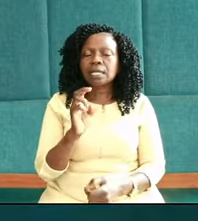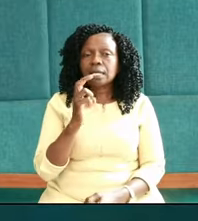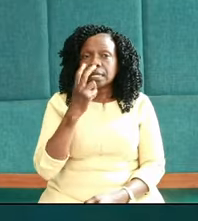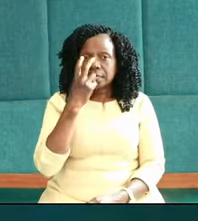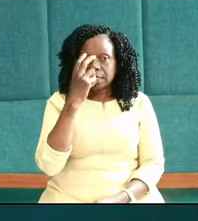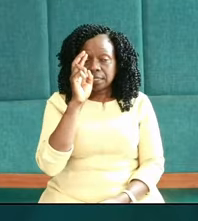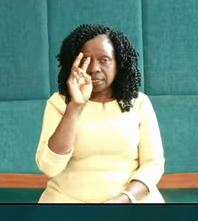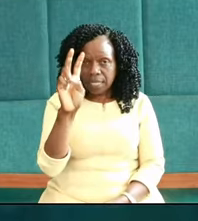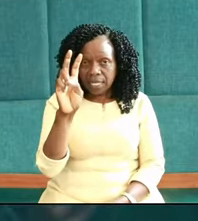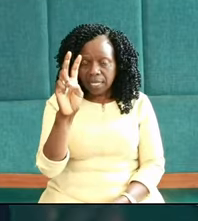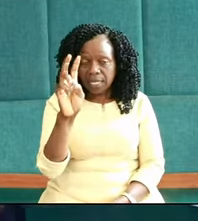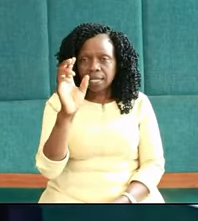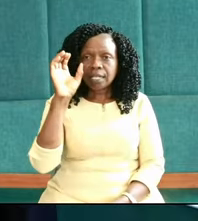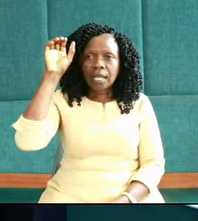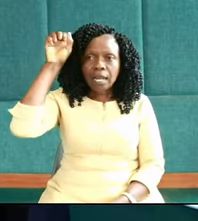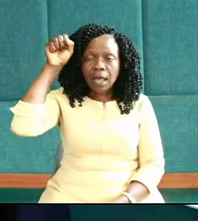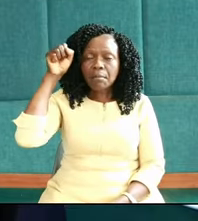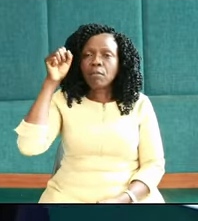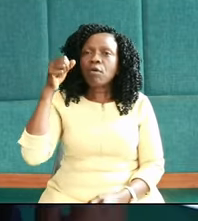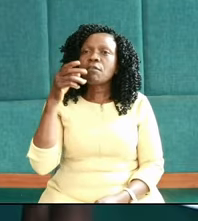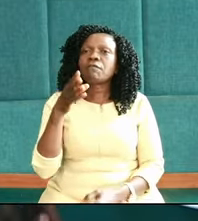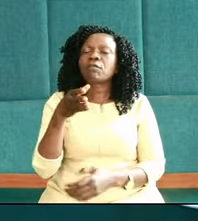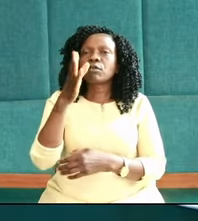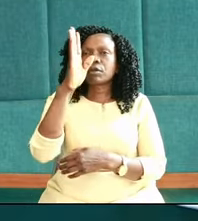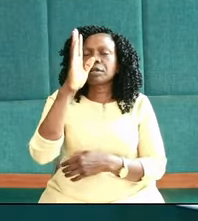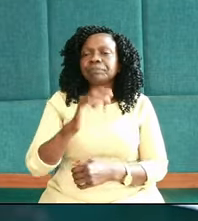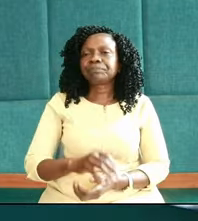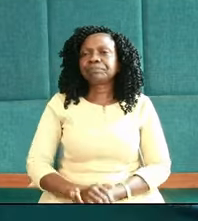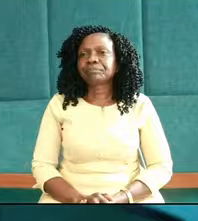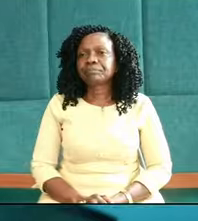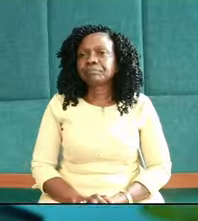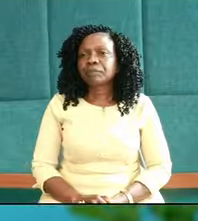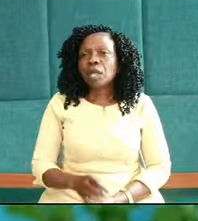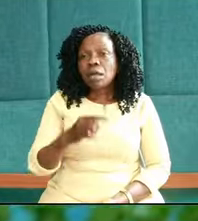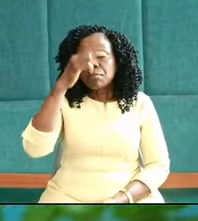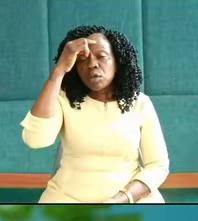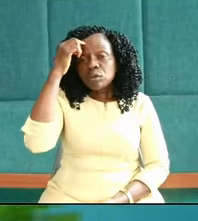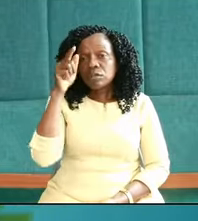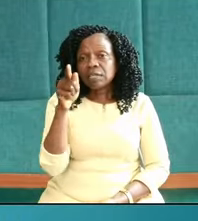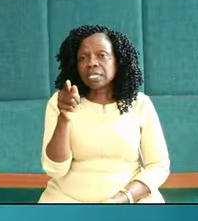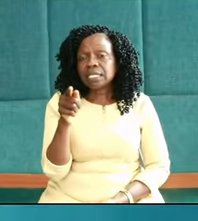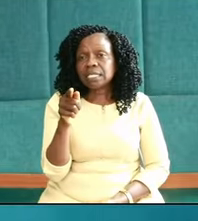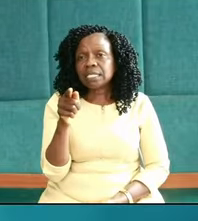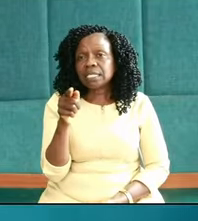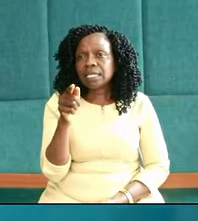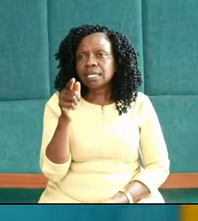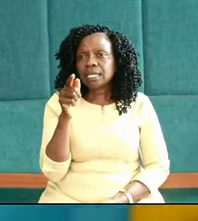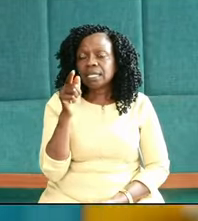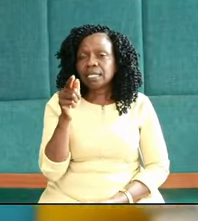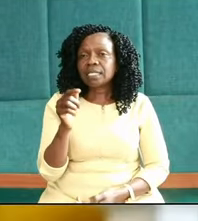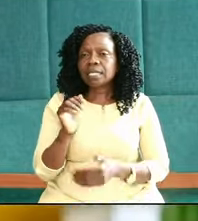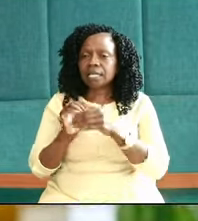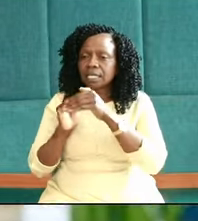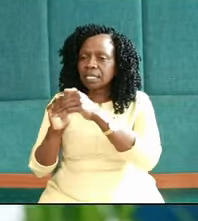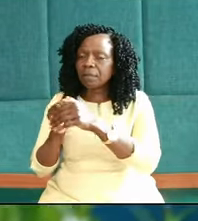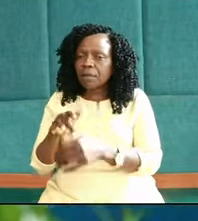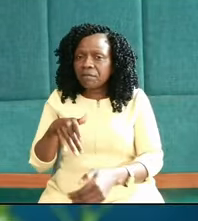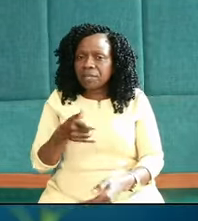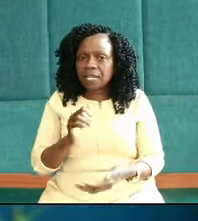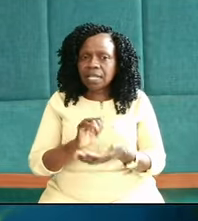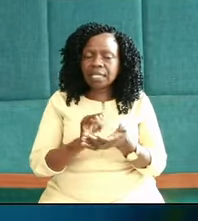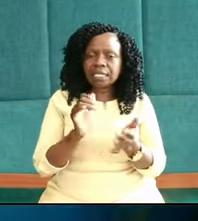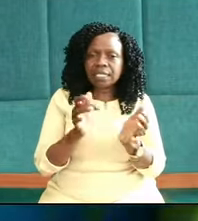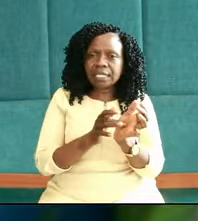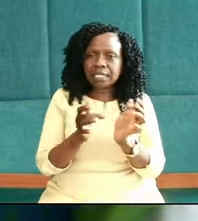behold the Lamb of God. Because of that, these two disciples feel that Jesus